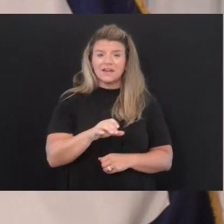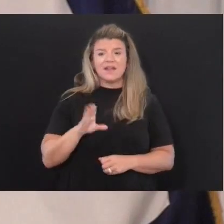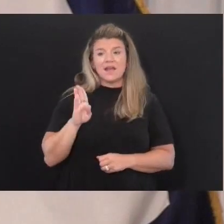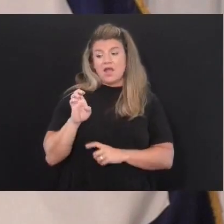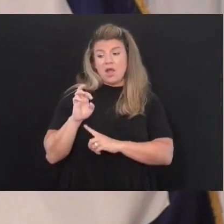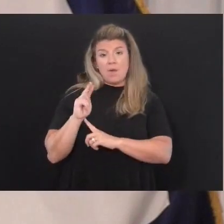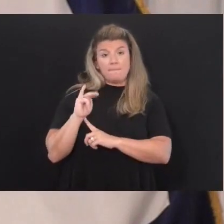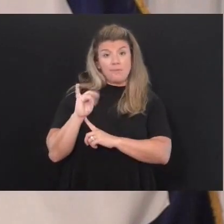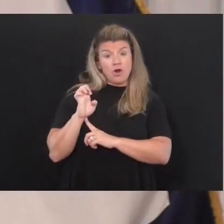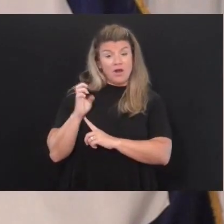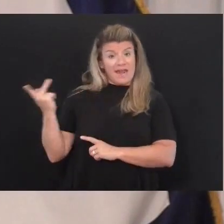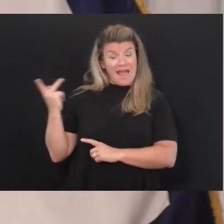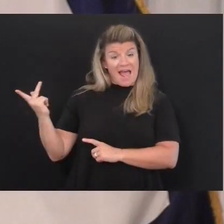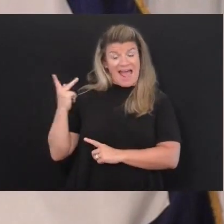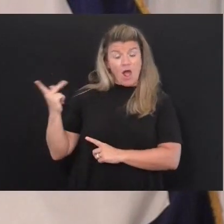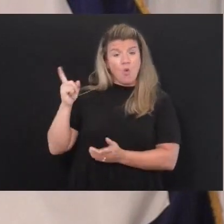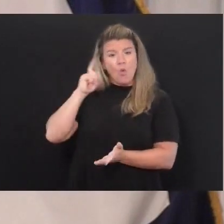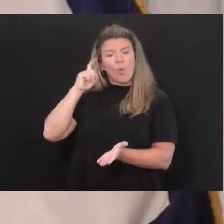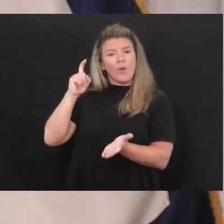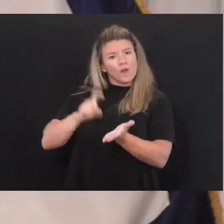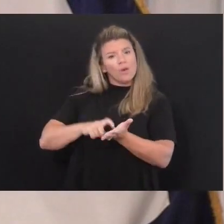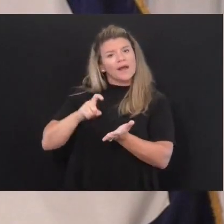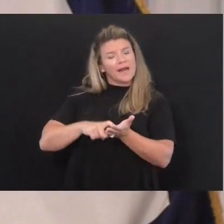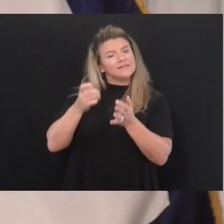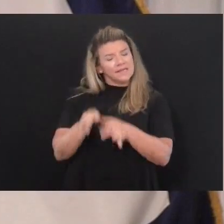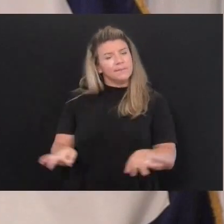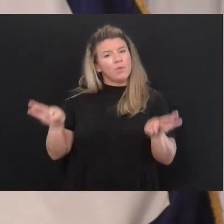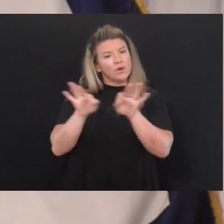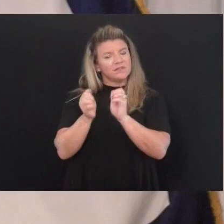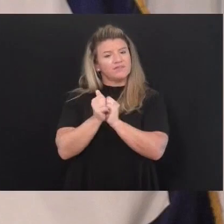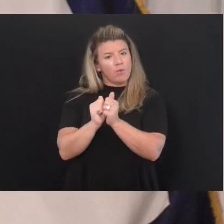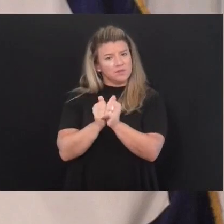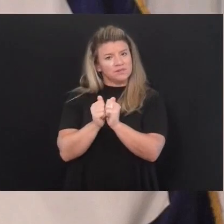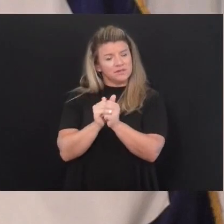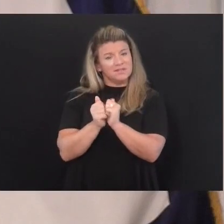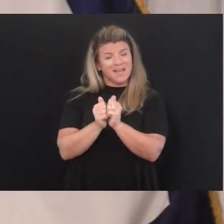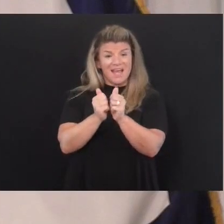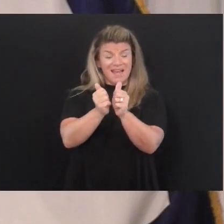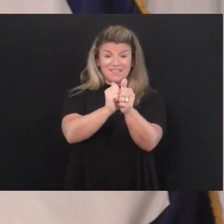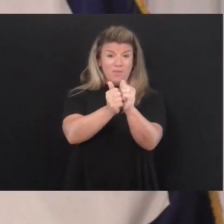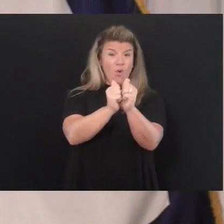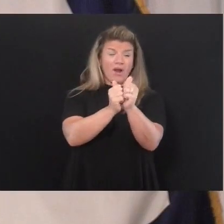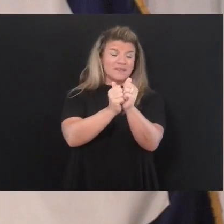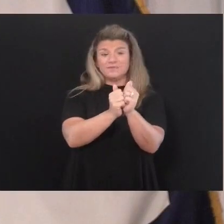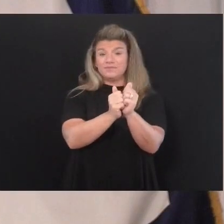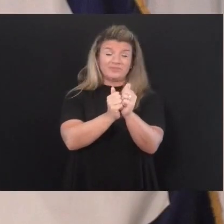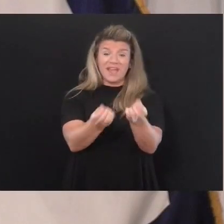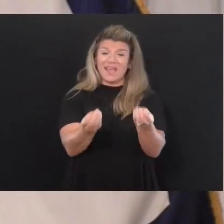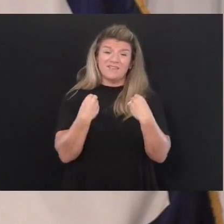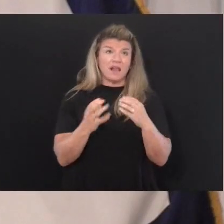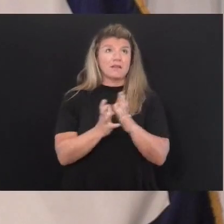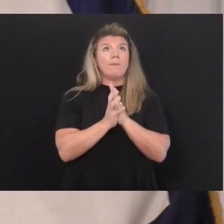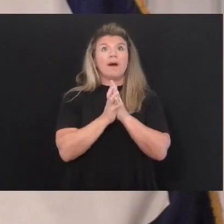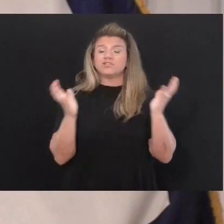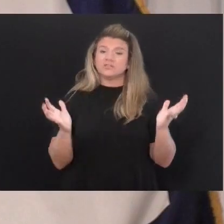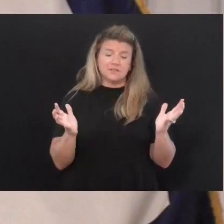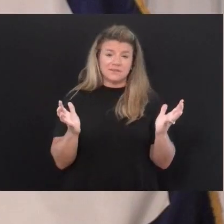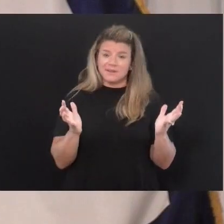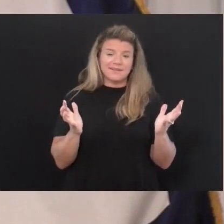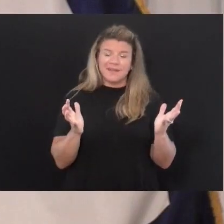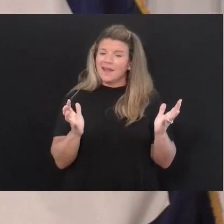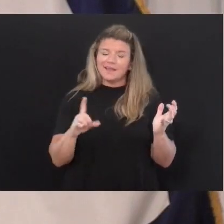can backfill the 50 that we're losing over on the broadband side. Now, the broadband side is going to be primarily